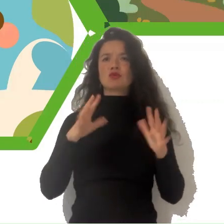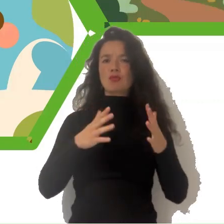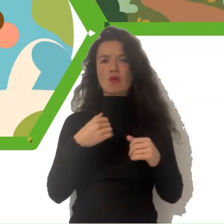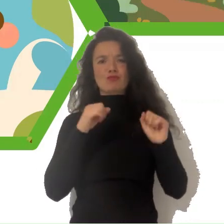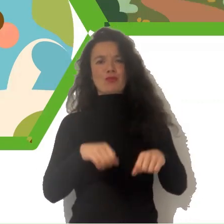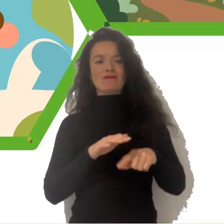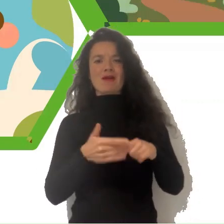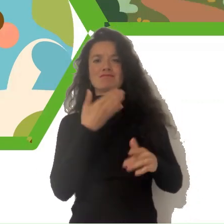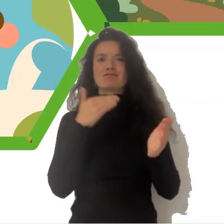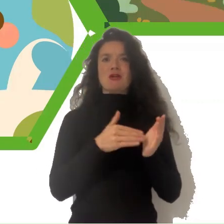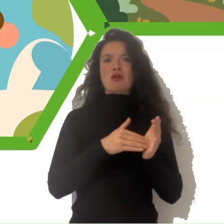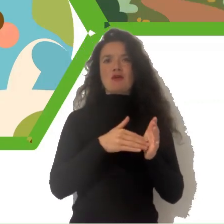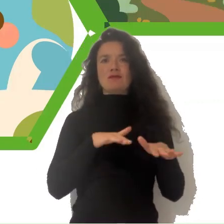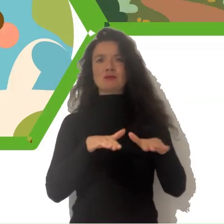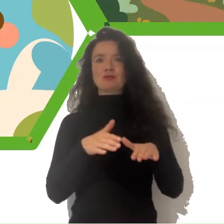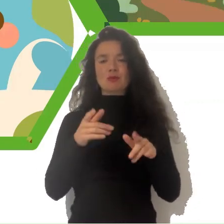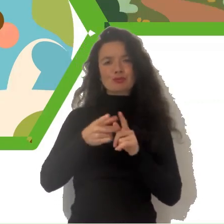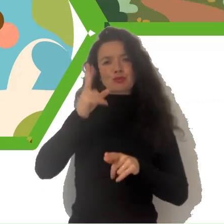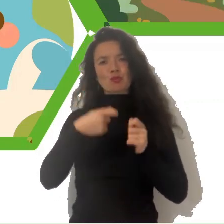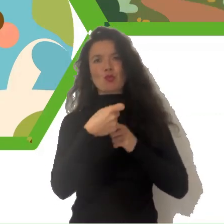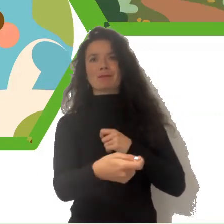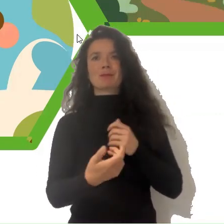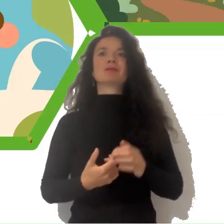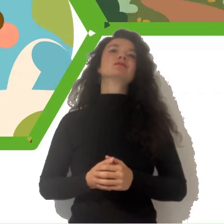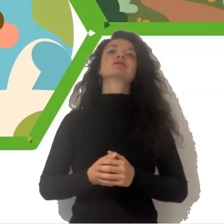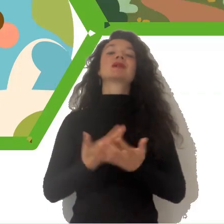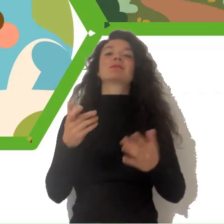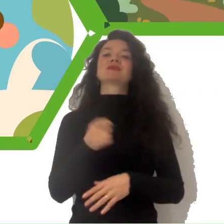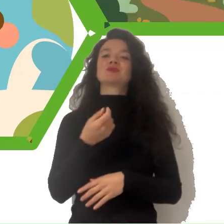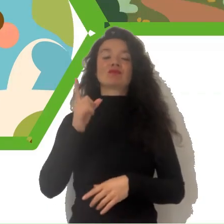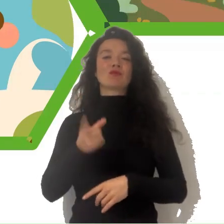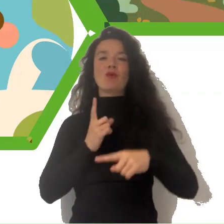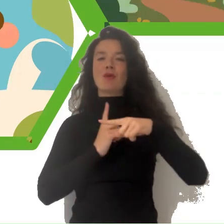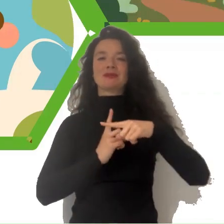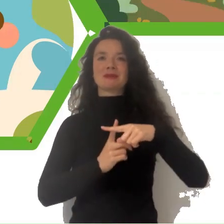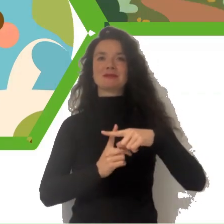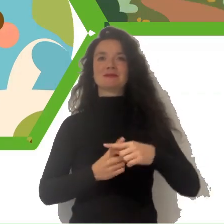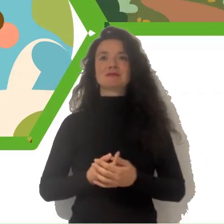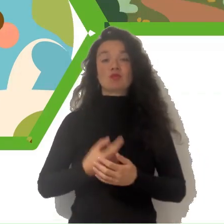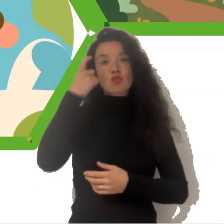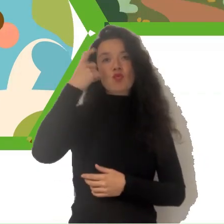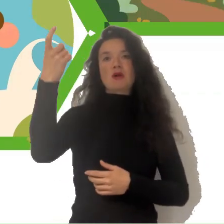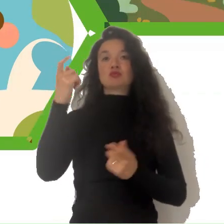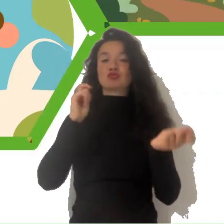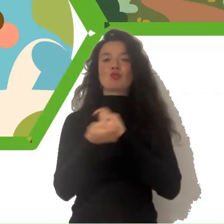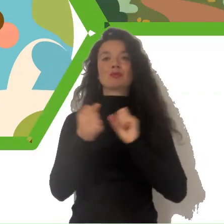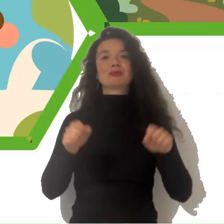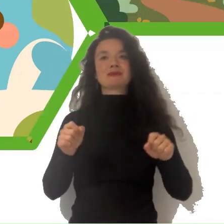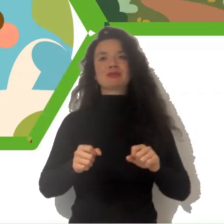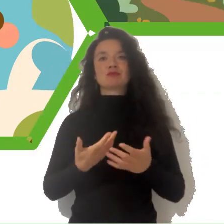optimist and believe that change is possible and that we can do something for this situation and to have a